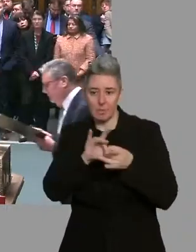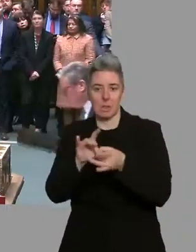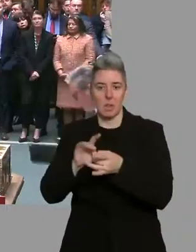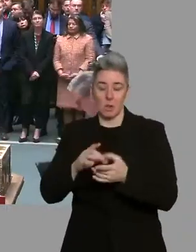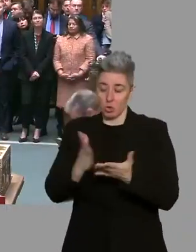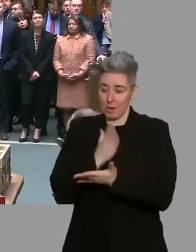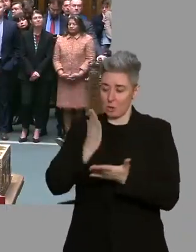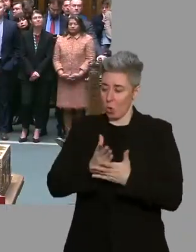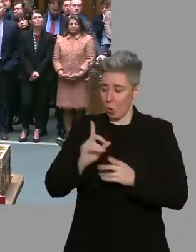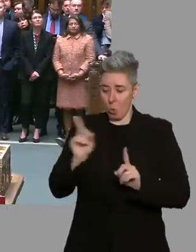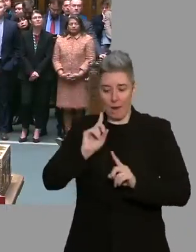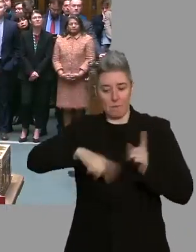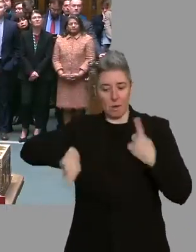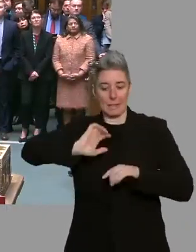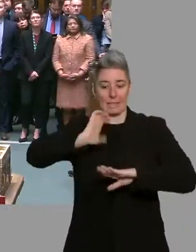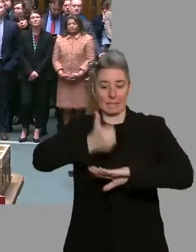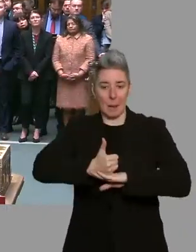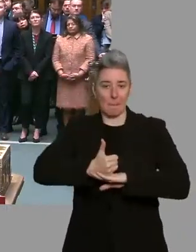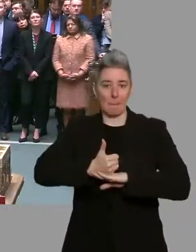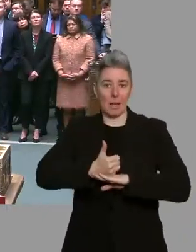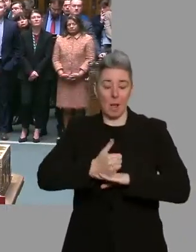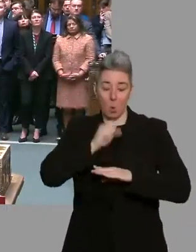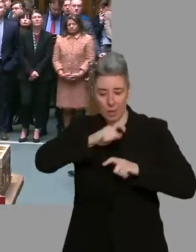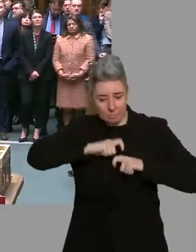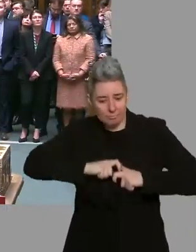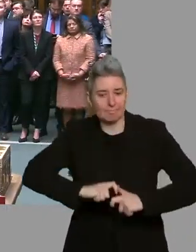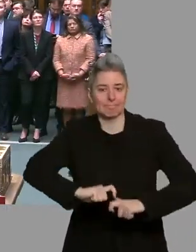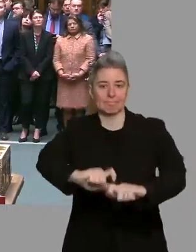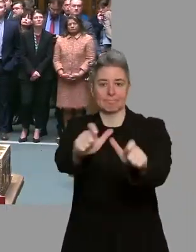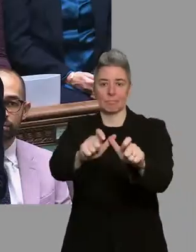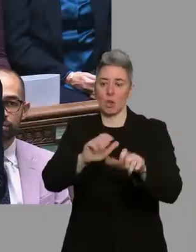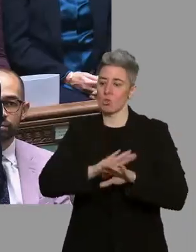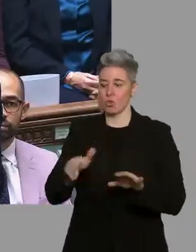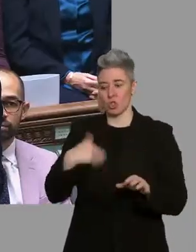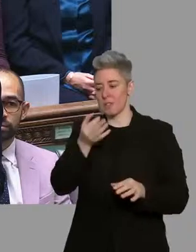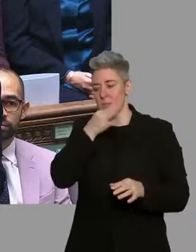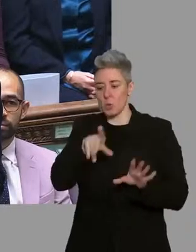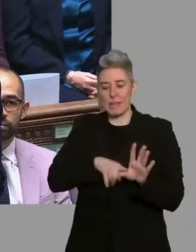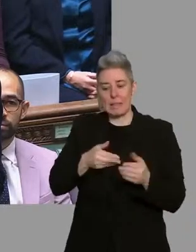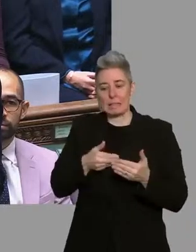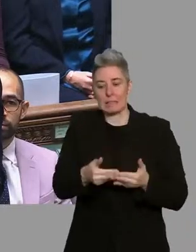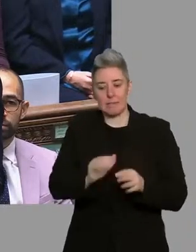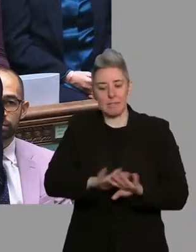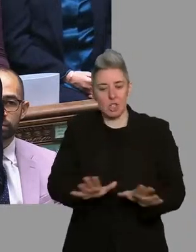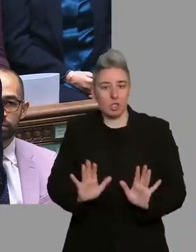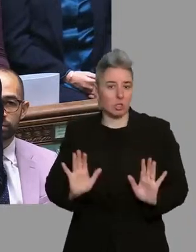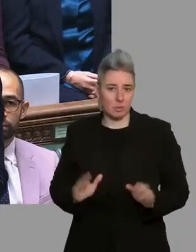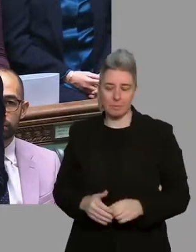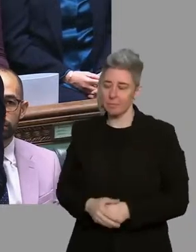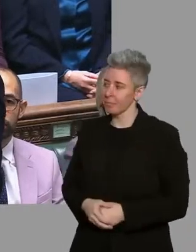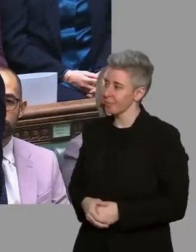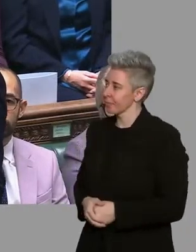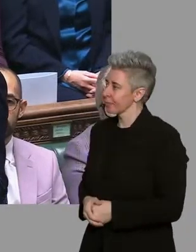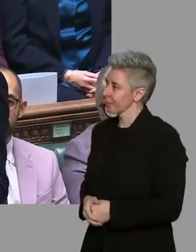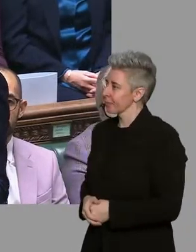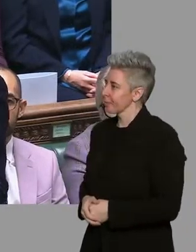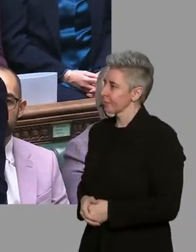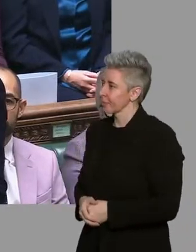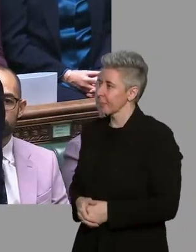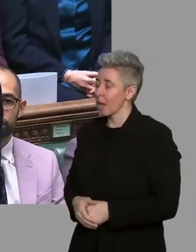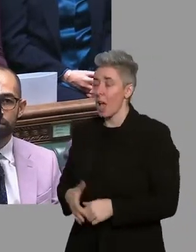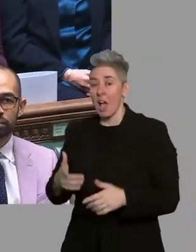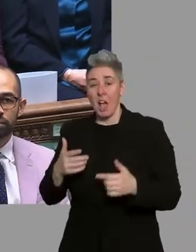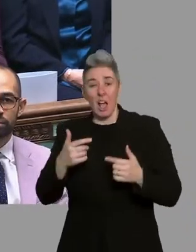you. Red David. Mr Speaker, I'm afraid if the government doesn't bring in these long-term social care reforms this